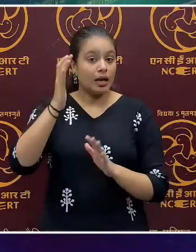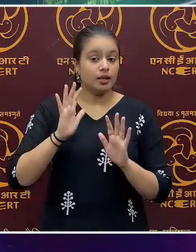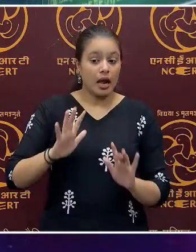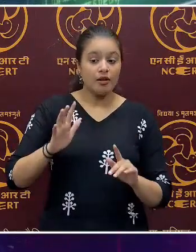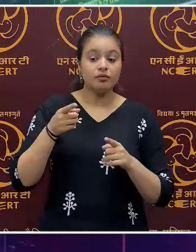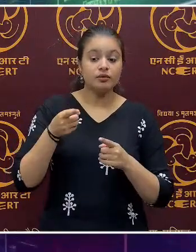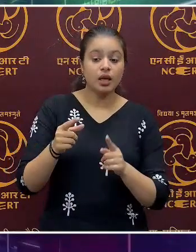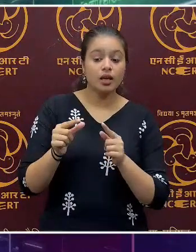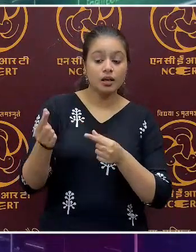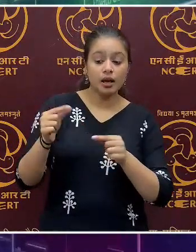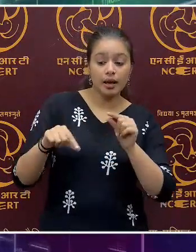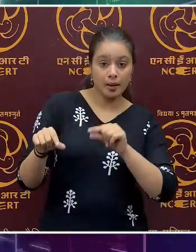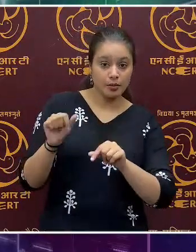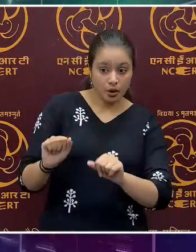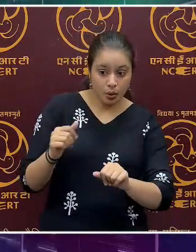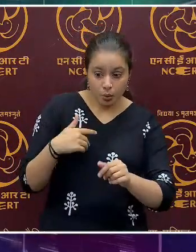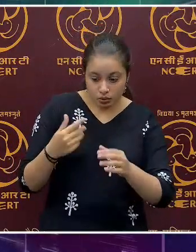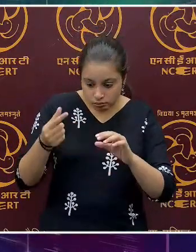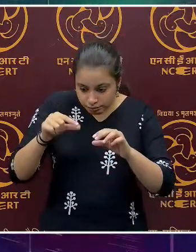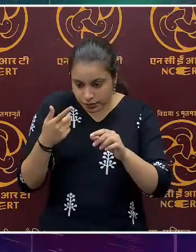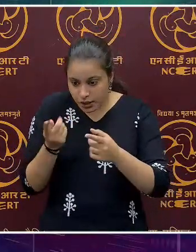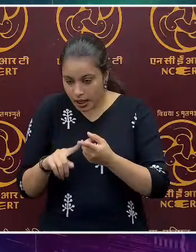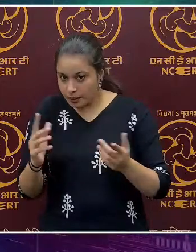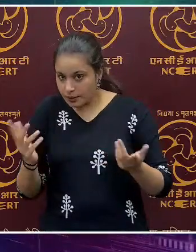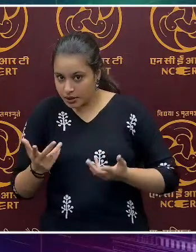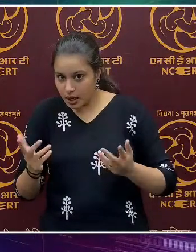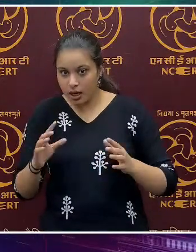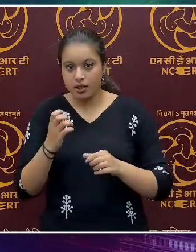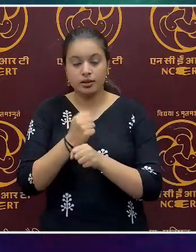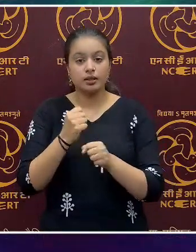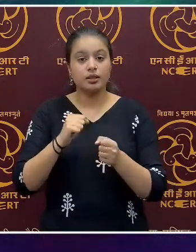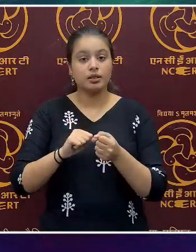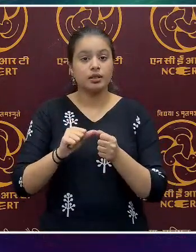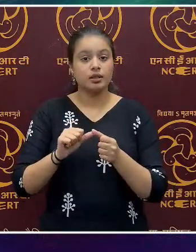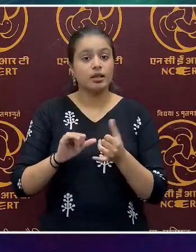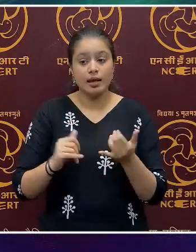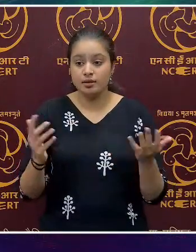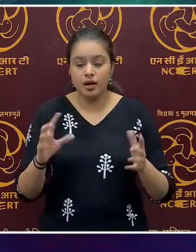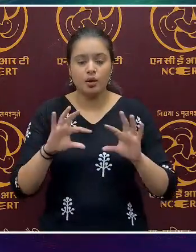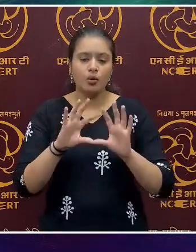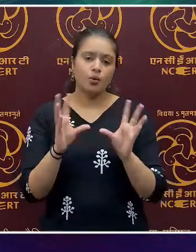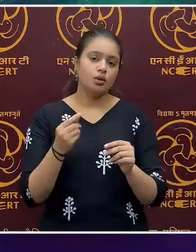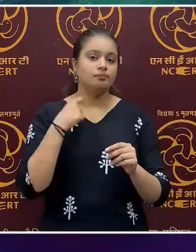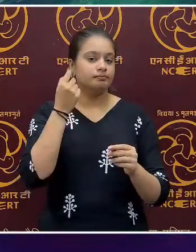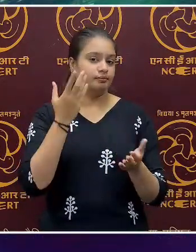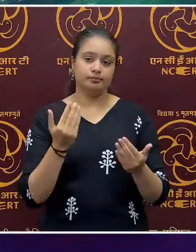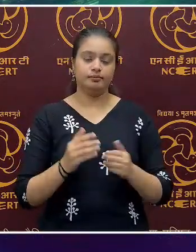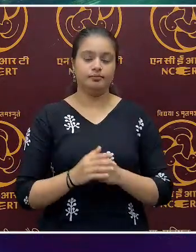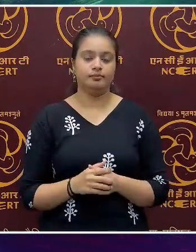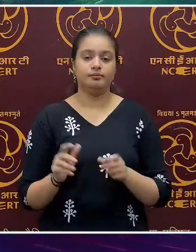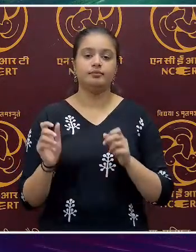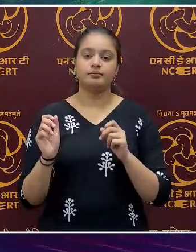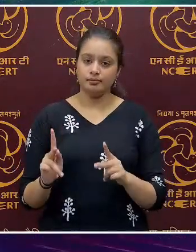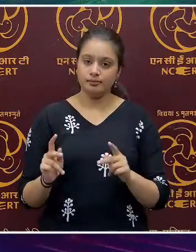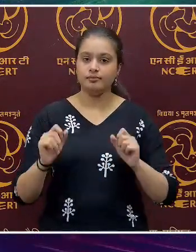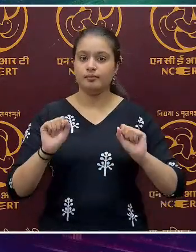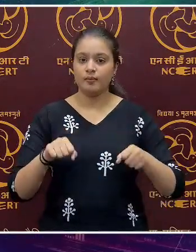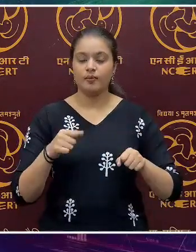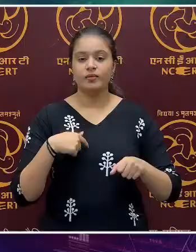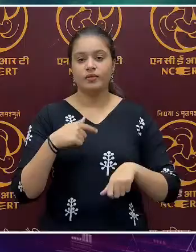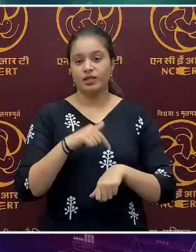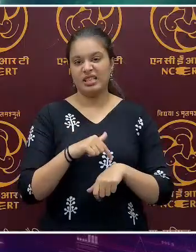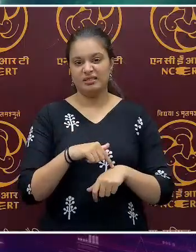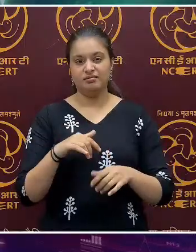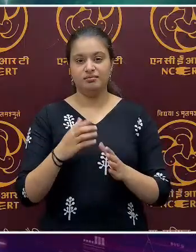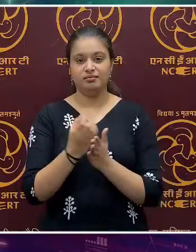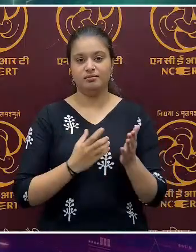this chemical reaction is there, what is gas is there, everything. Okay. So it's time for me to